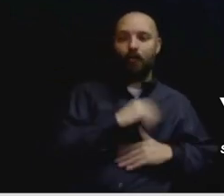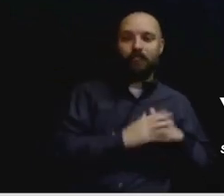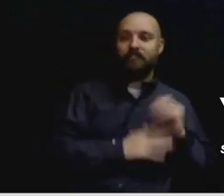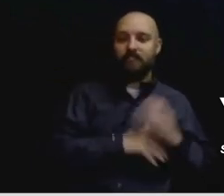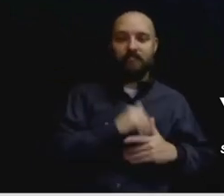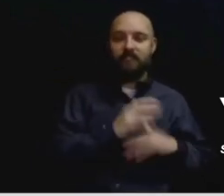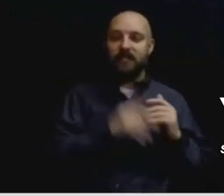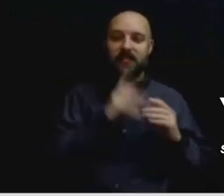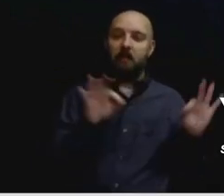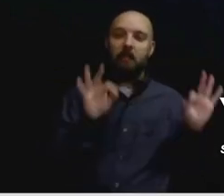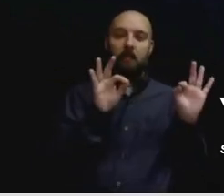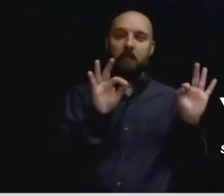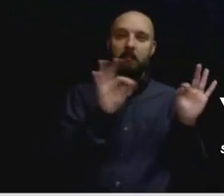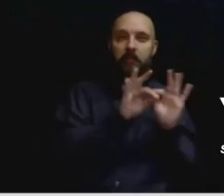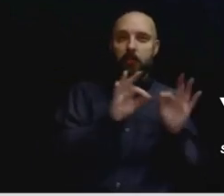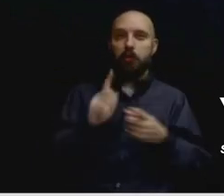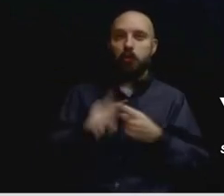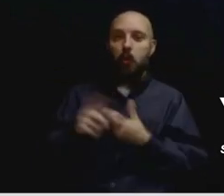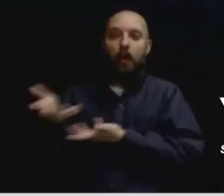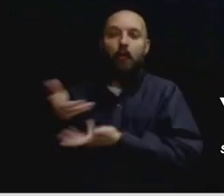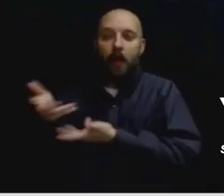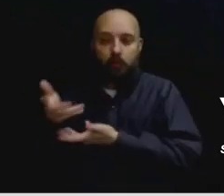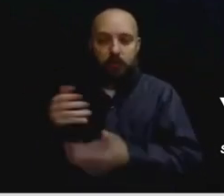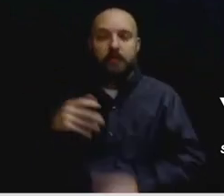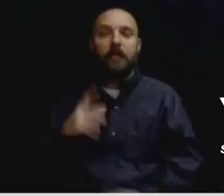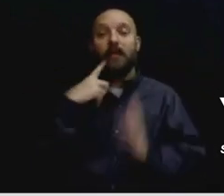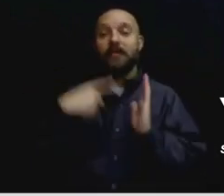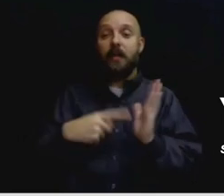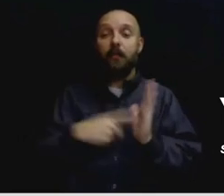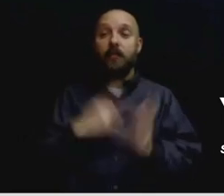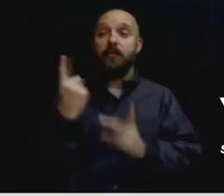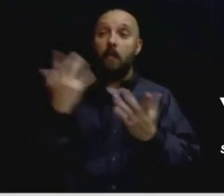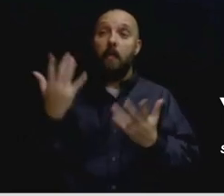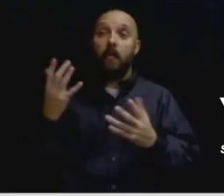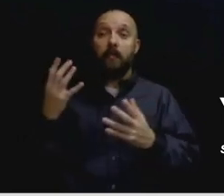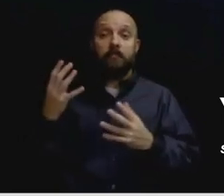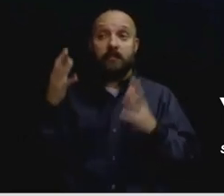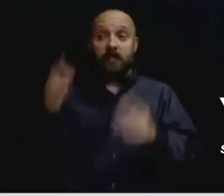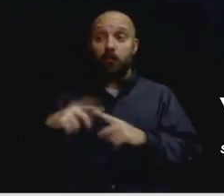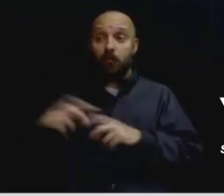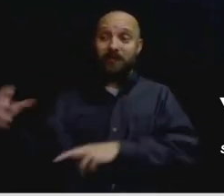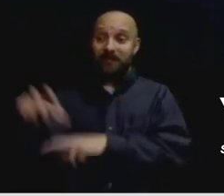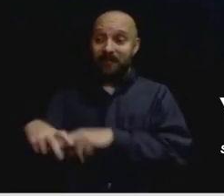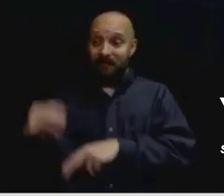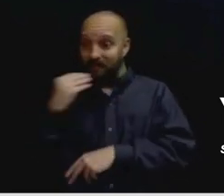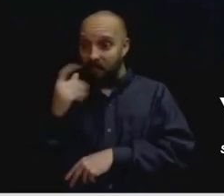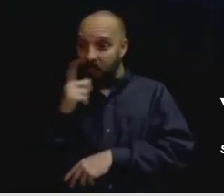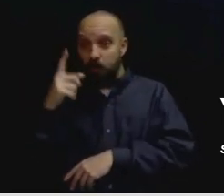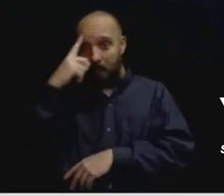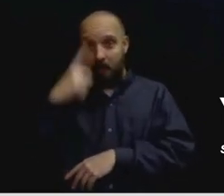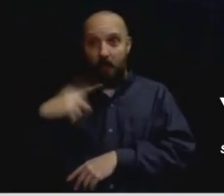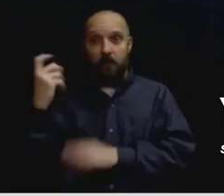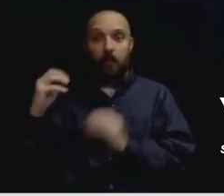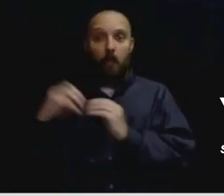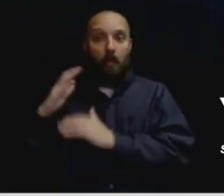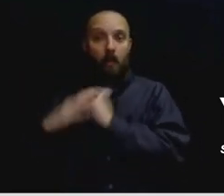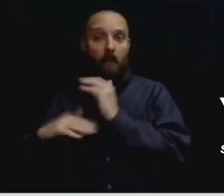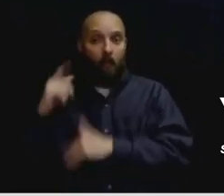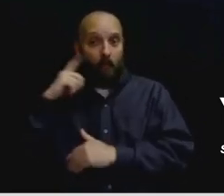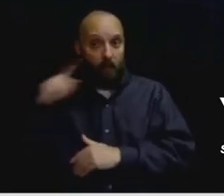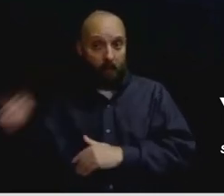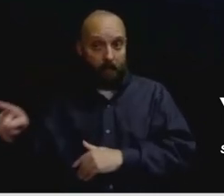interacting. For example, someone may choose to sit while they eat lunch because it is more comfortable for them